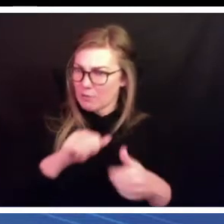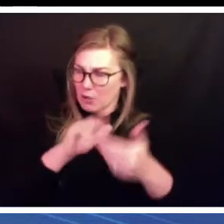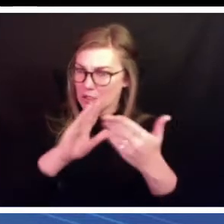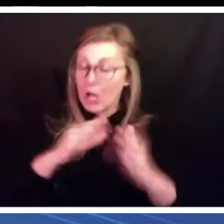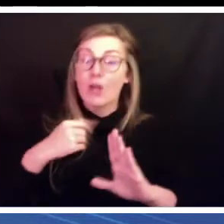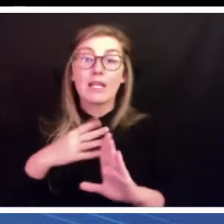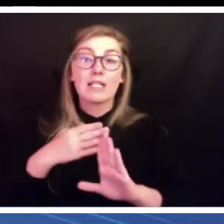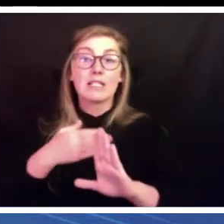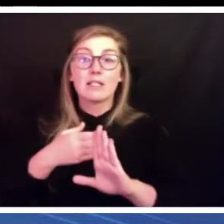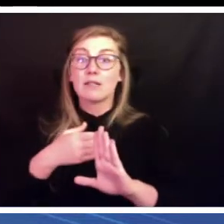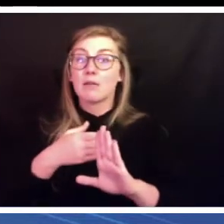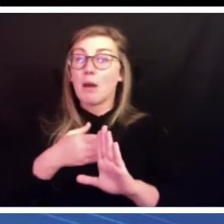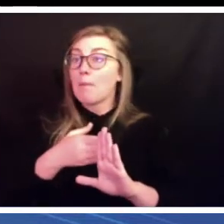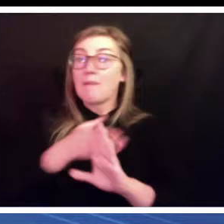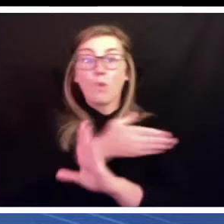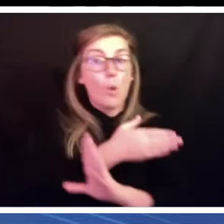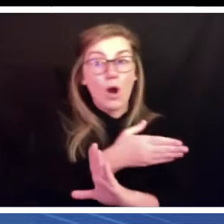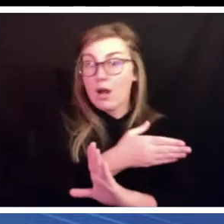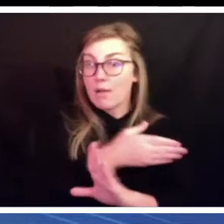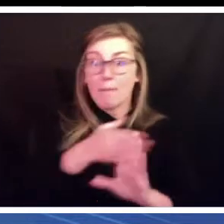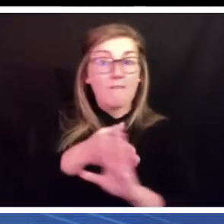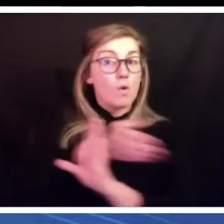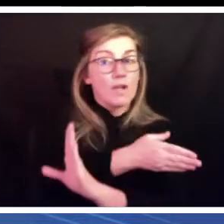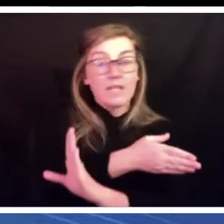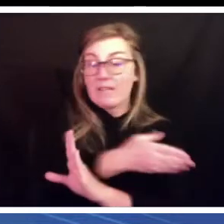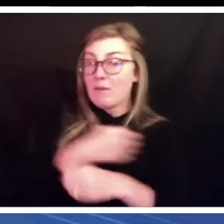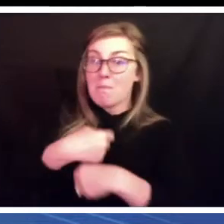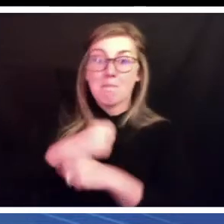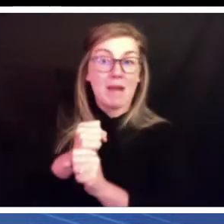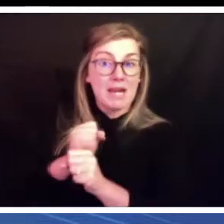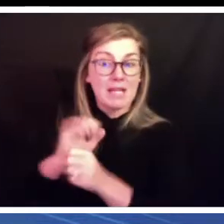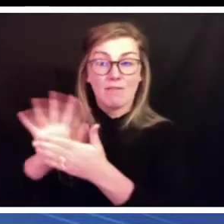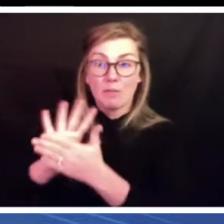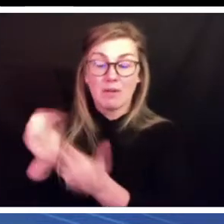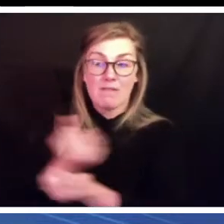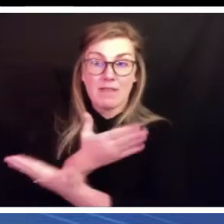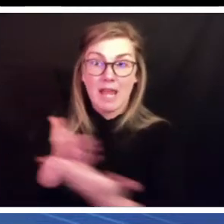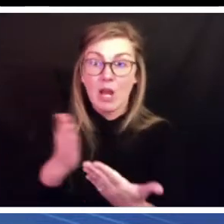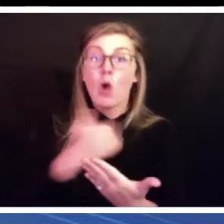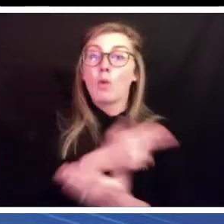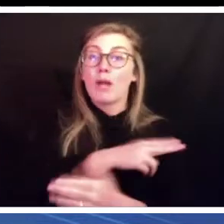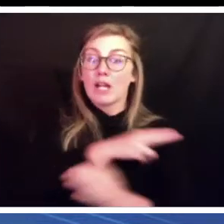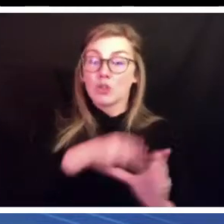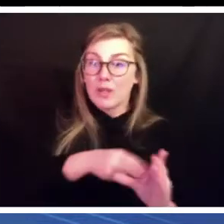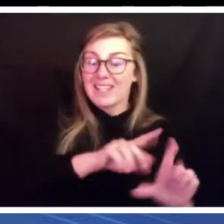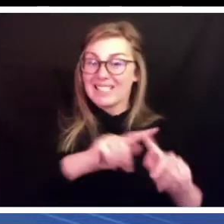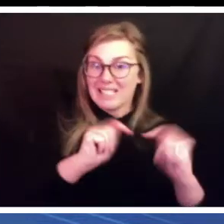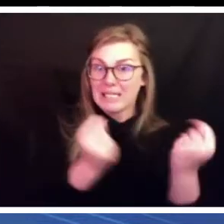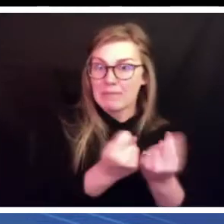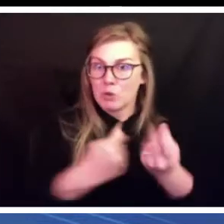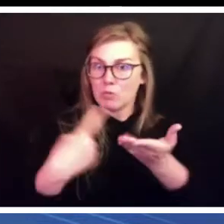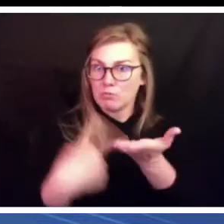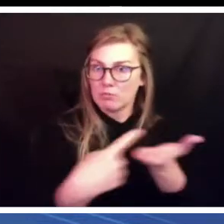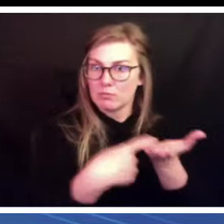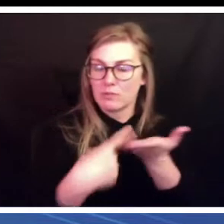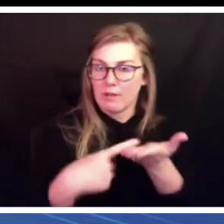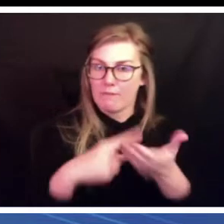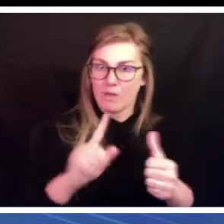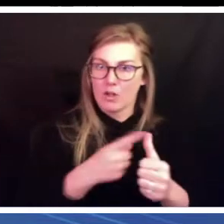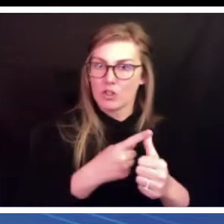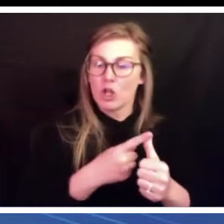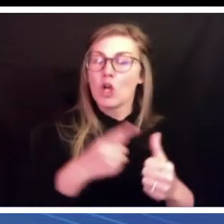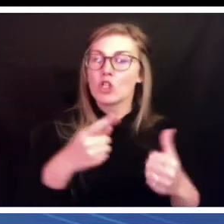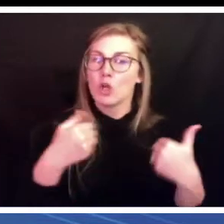after the media is already produced. We're coming in and producing it with them. And we're working my narrative and my audio description into one